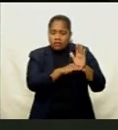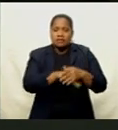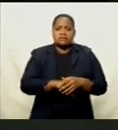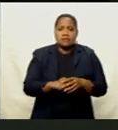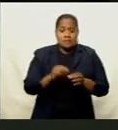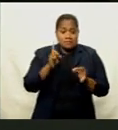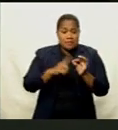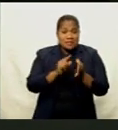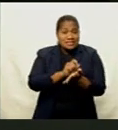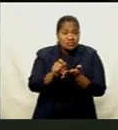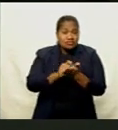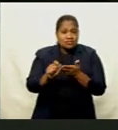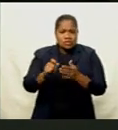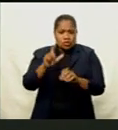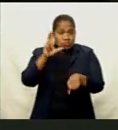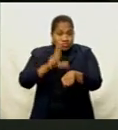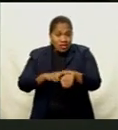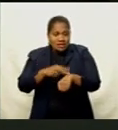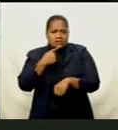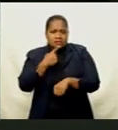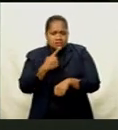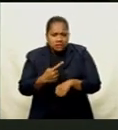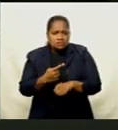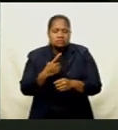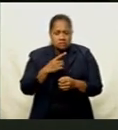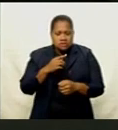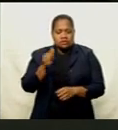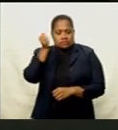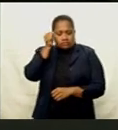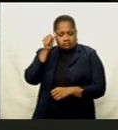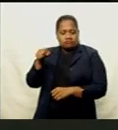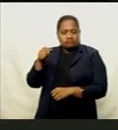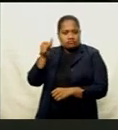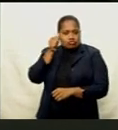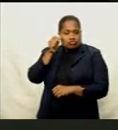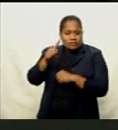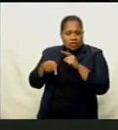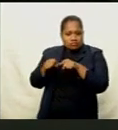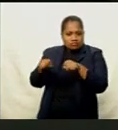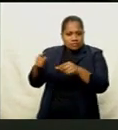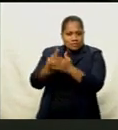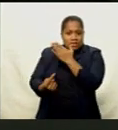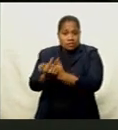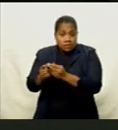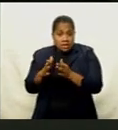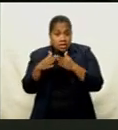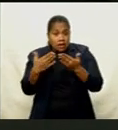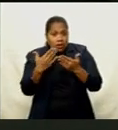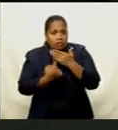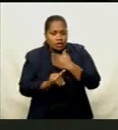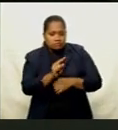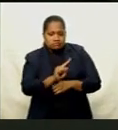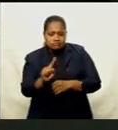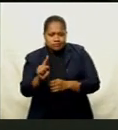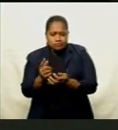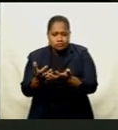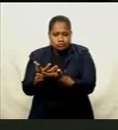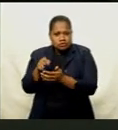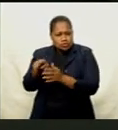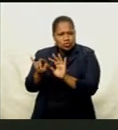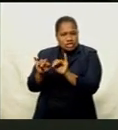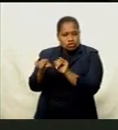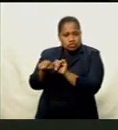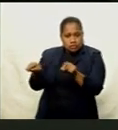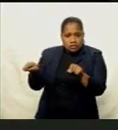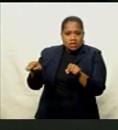Health, Dr. James Fong, confirms that they are aware of these instances and they are dealing with the issues. Dr. Fong adds that they've also